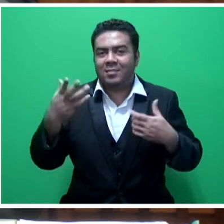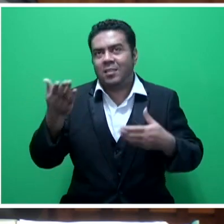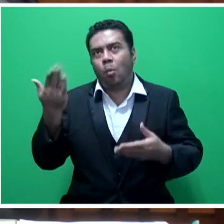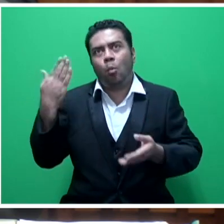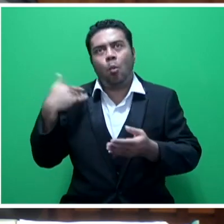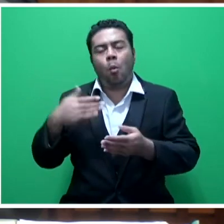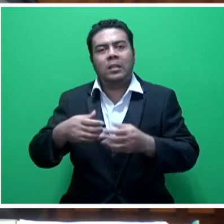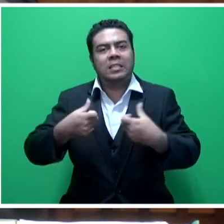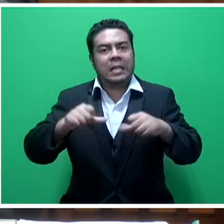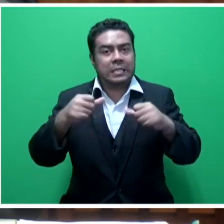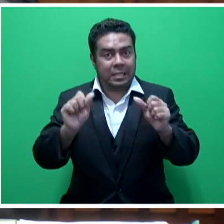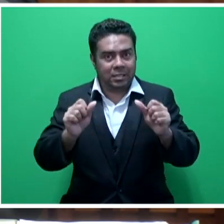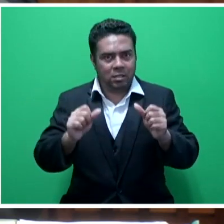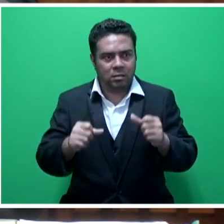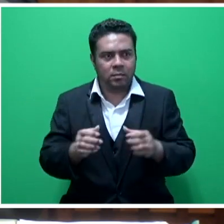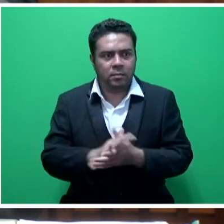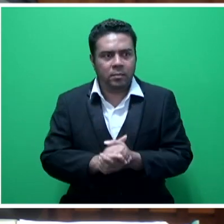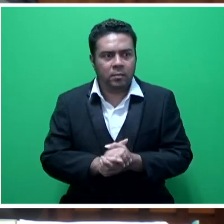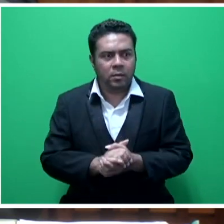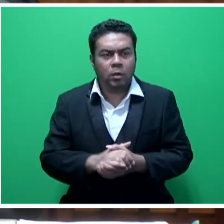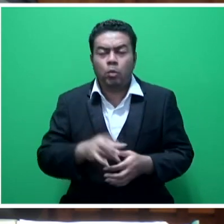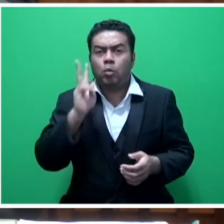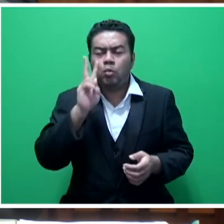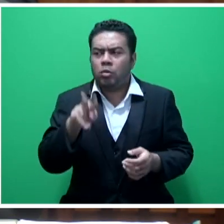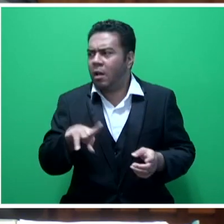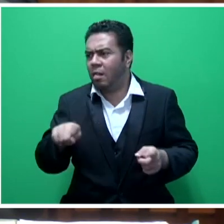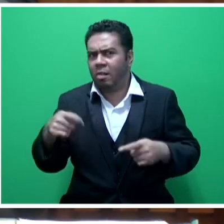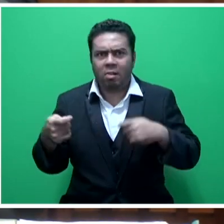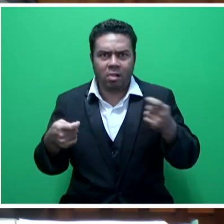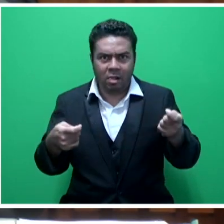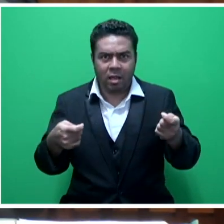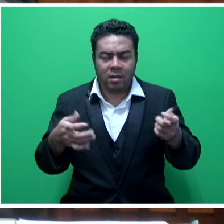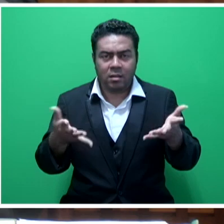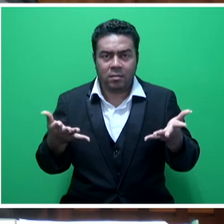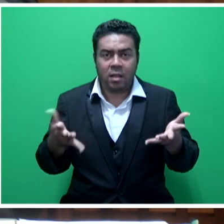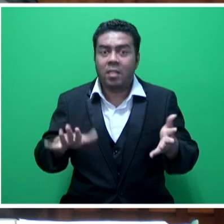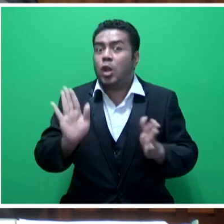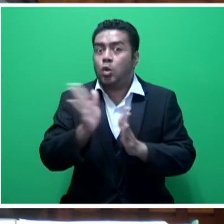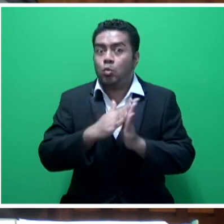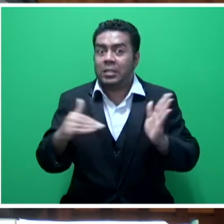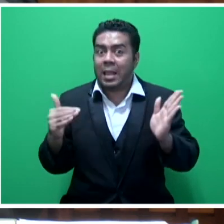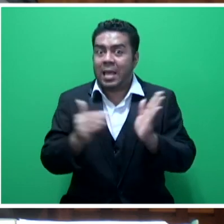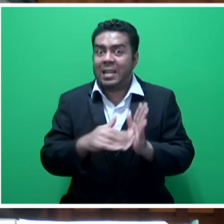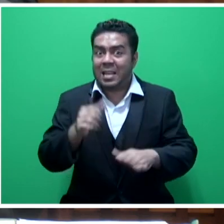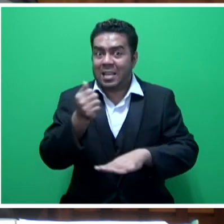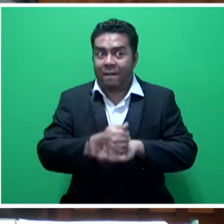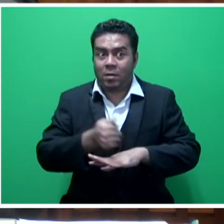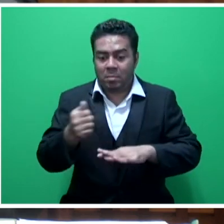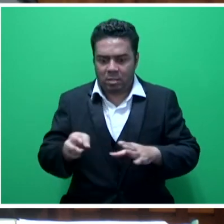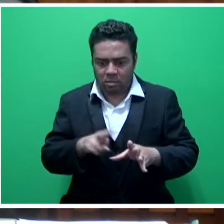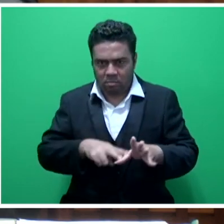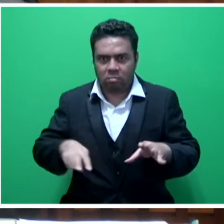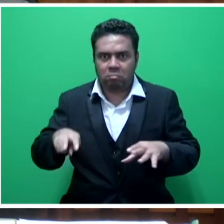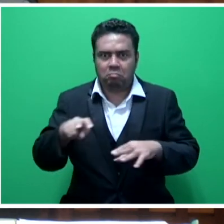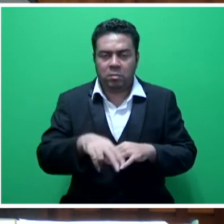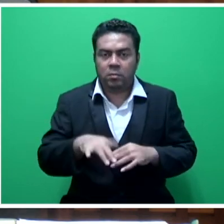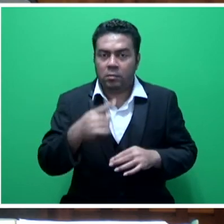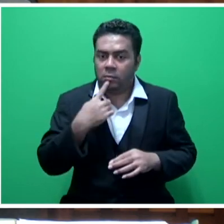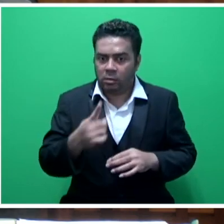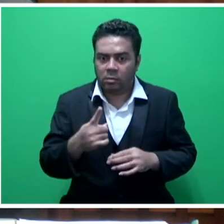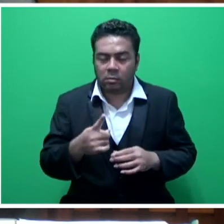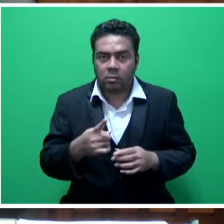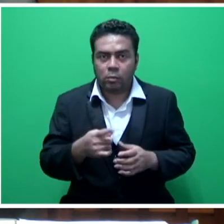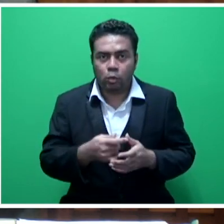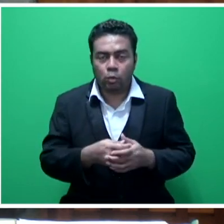storm. Look no further than our neighbourhood. Last week, the New Zealand government stepped in to prop up Air